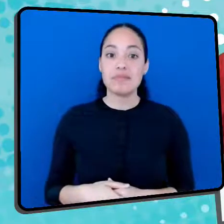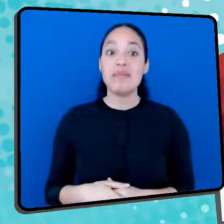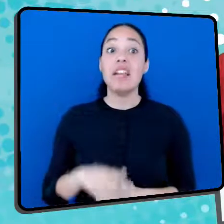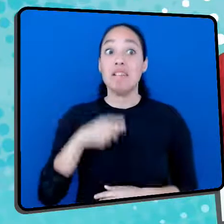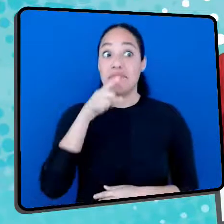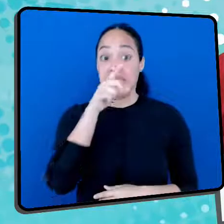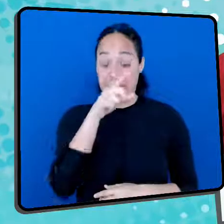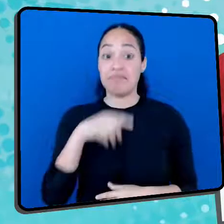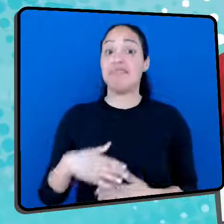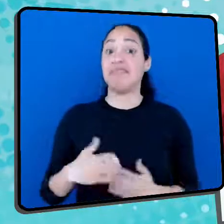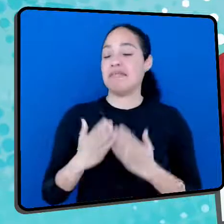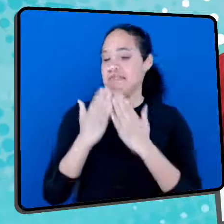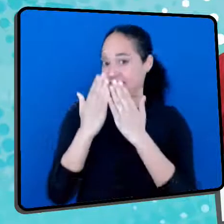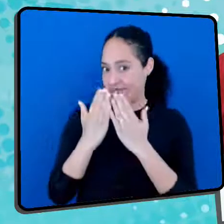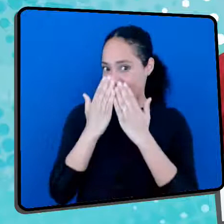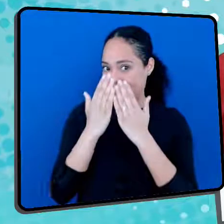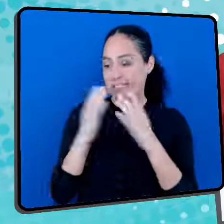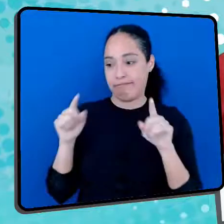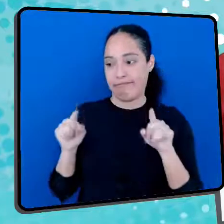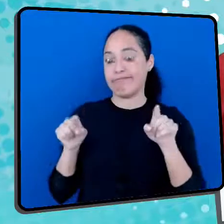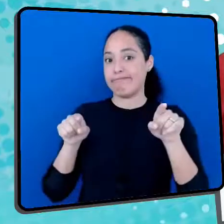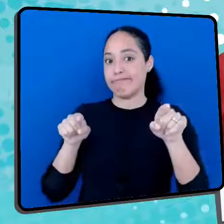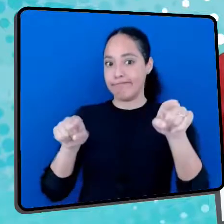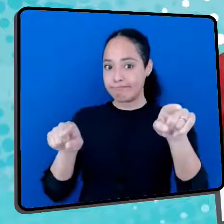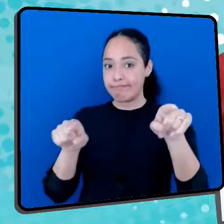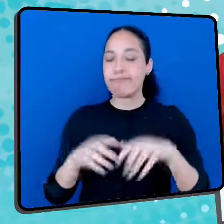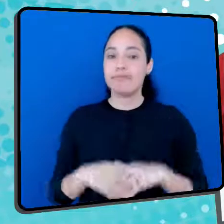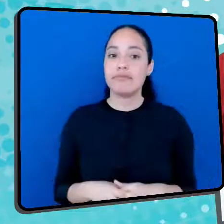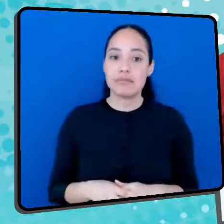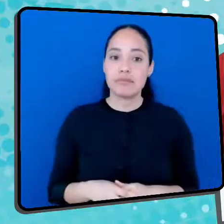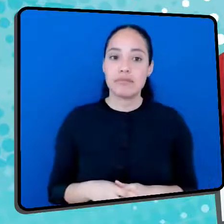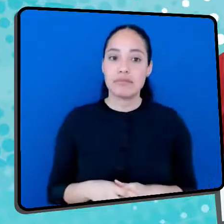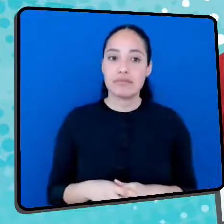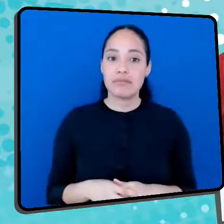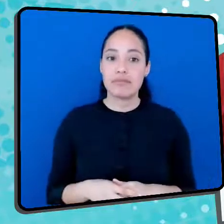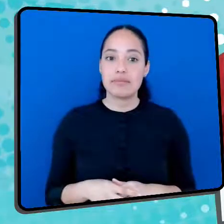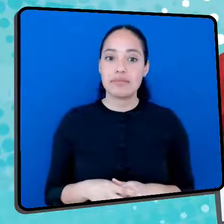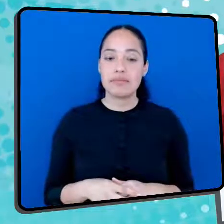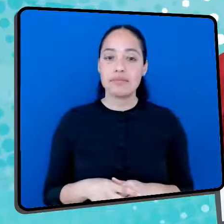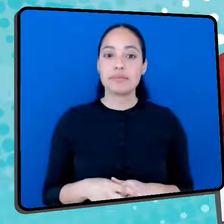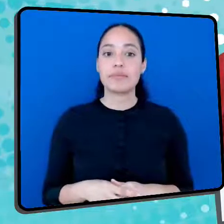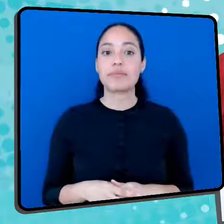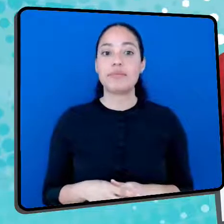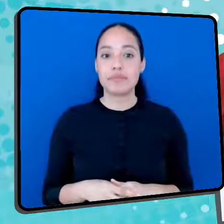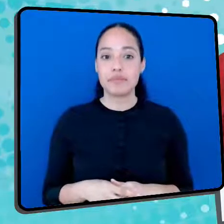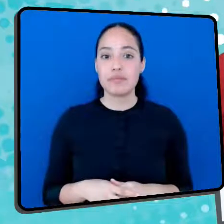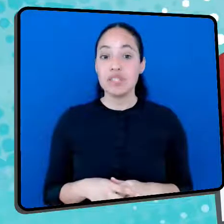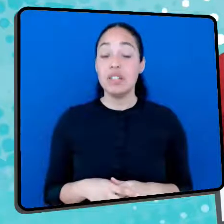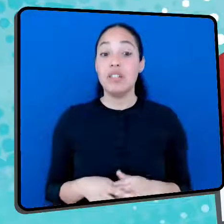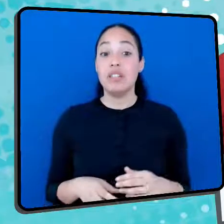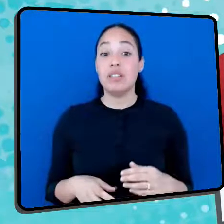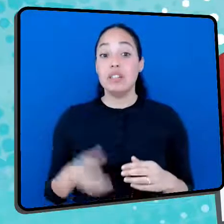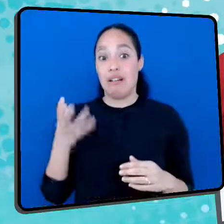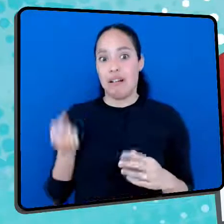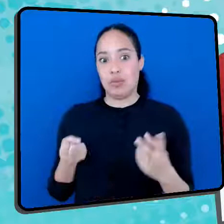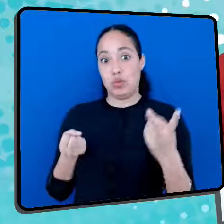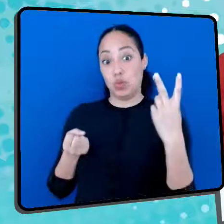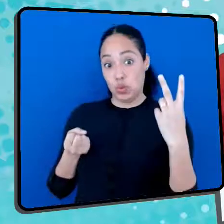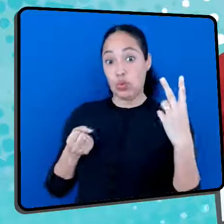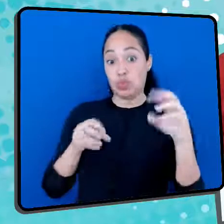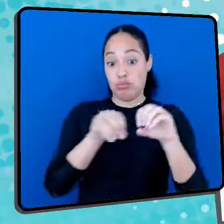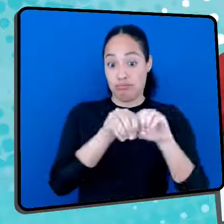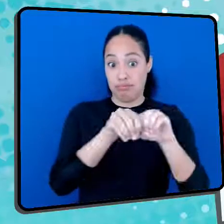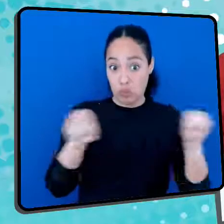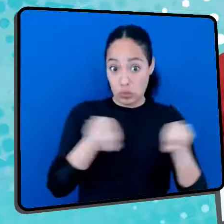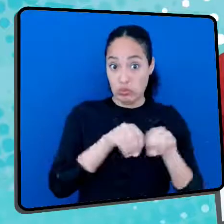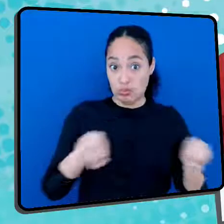parallel. And I did a lot of well, not a lot, but like 2 diplomas in Denmark, and then in parallel